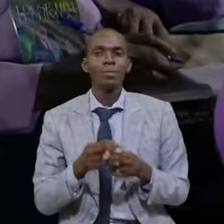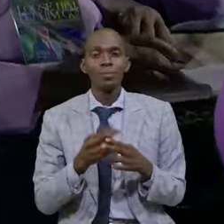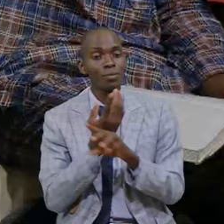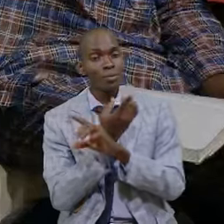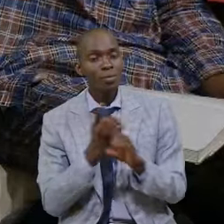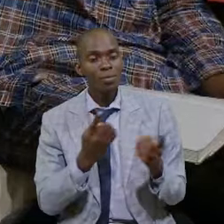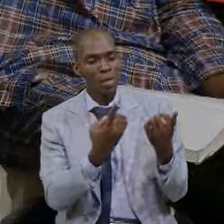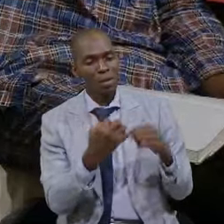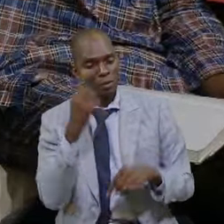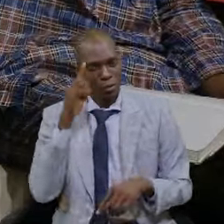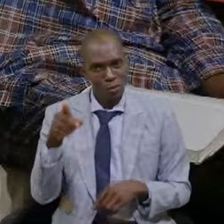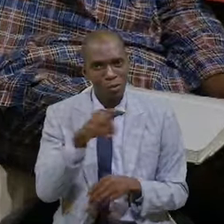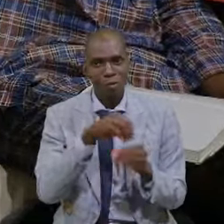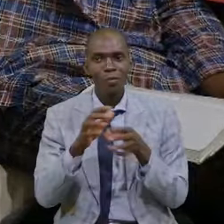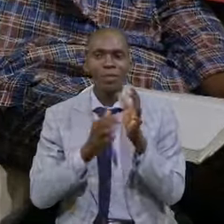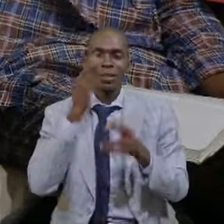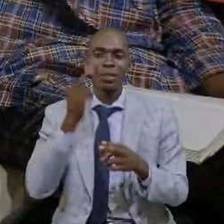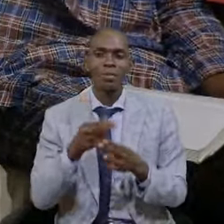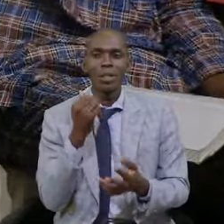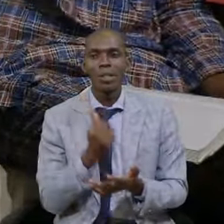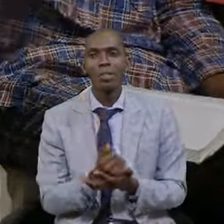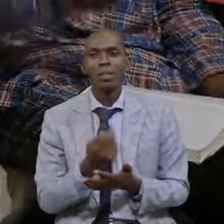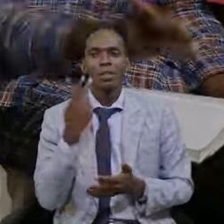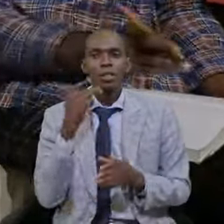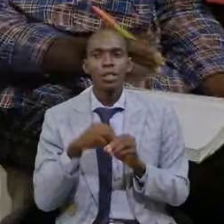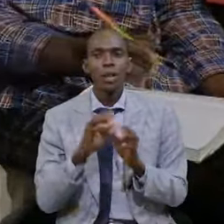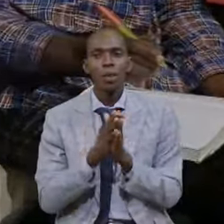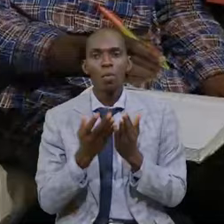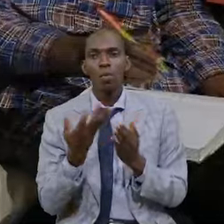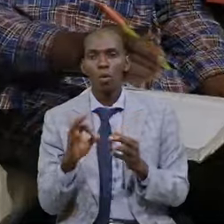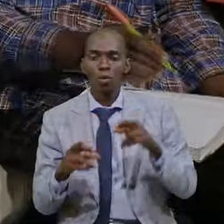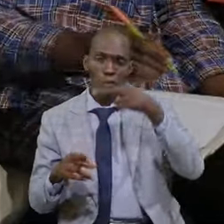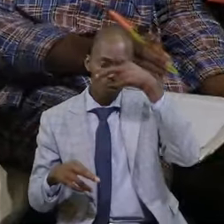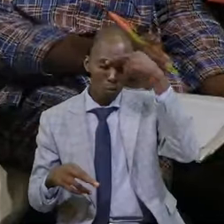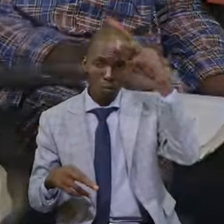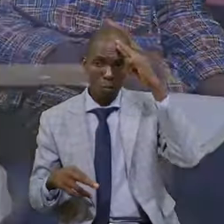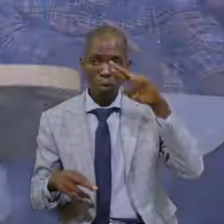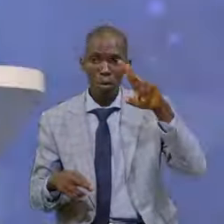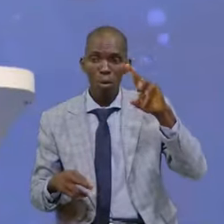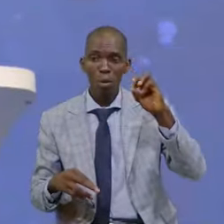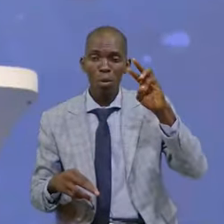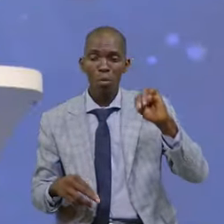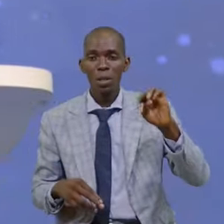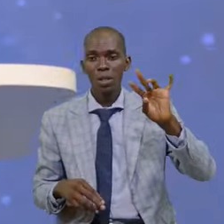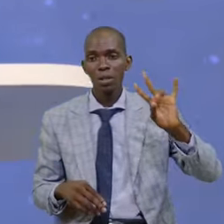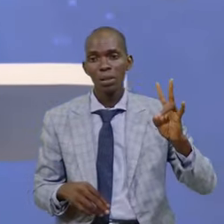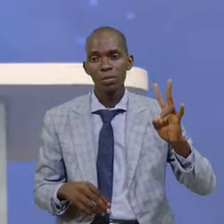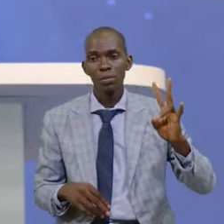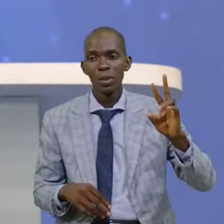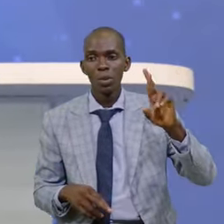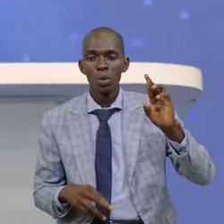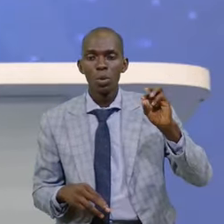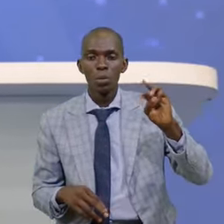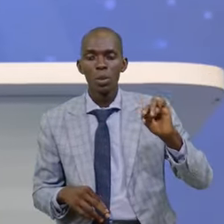Deliverance has come for you. Look at Romans chapter 7. In Romans chapter 7, I'm looking